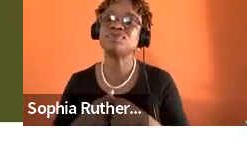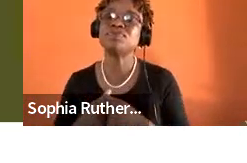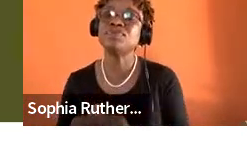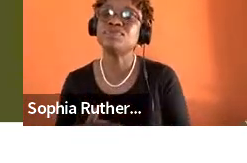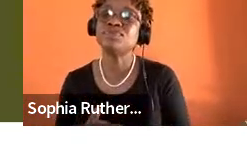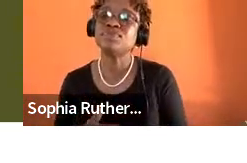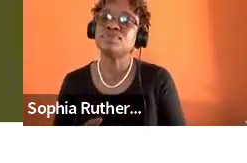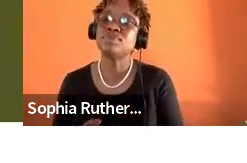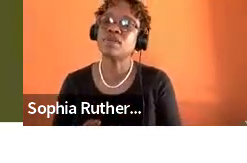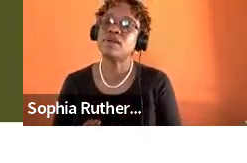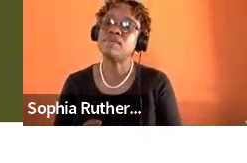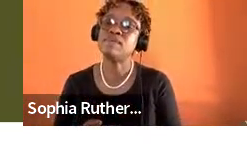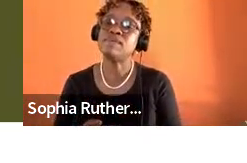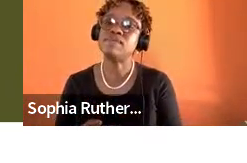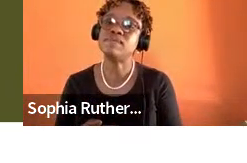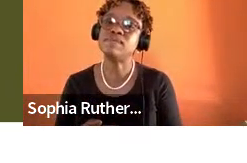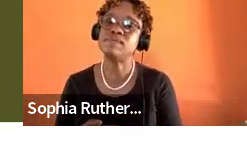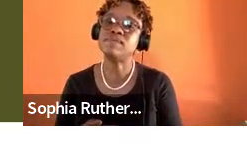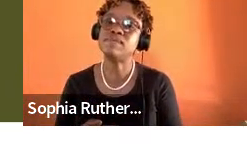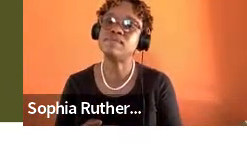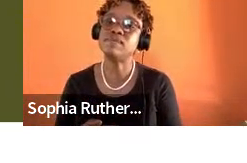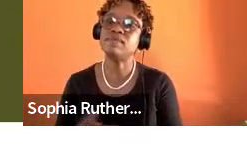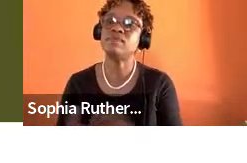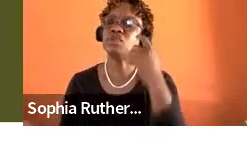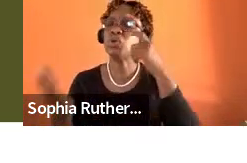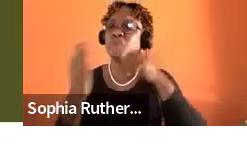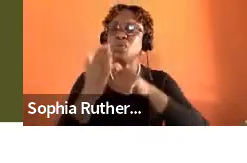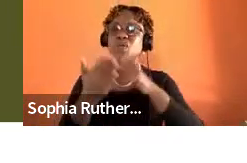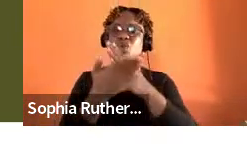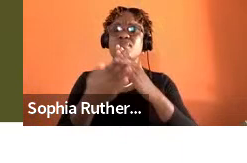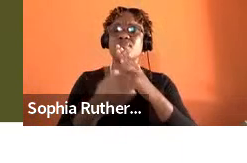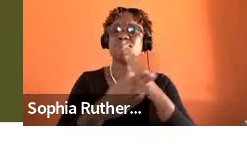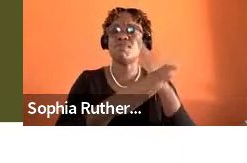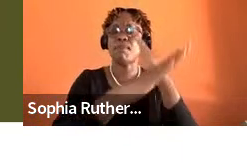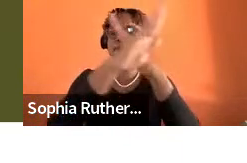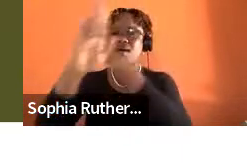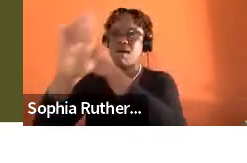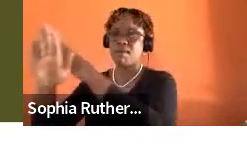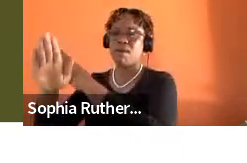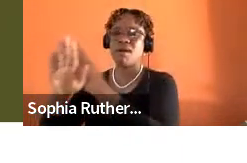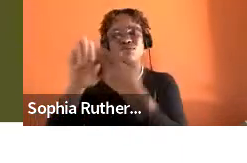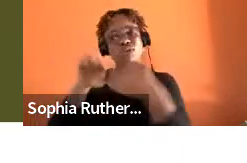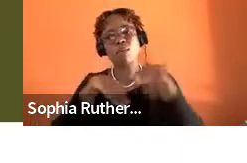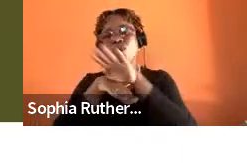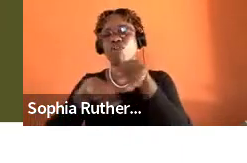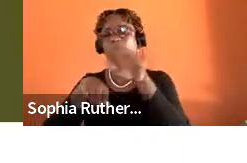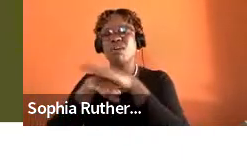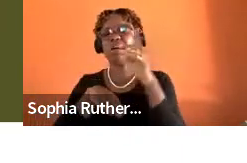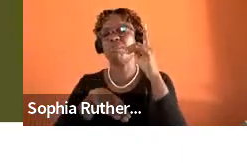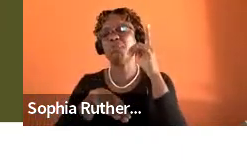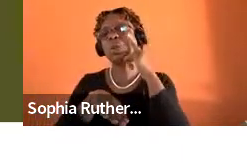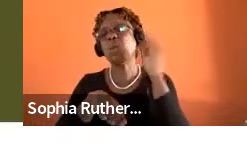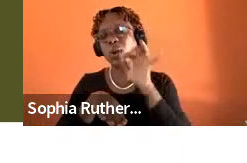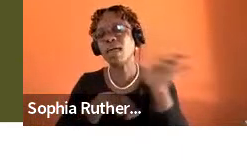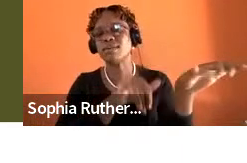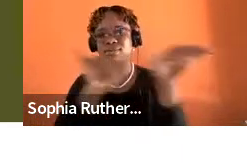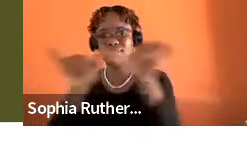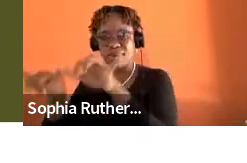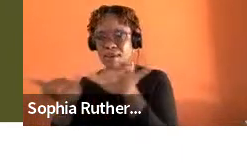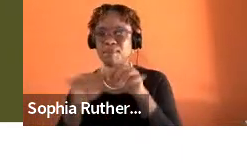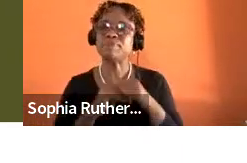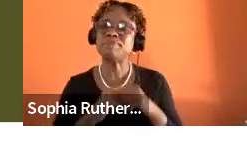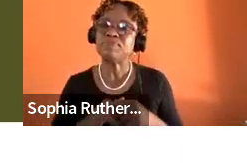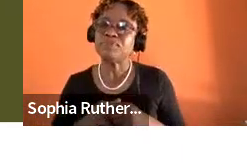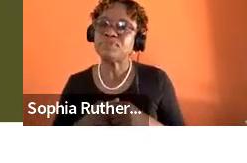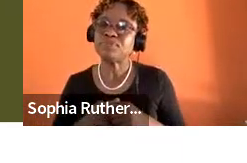what you would have heard is that there were overlap of the barriers across social, economic, and environmental context, as well as